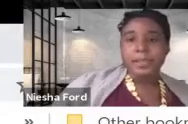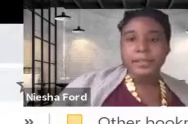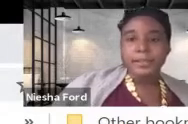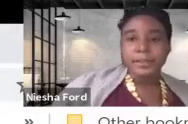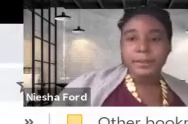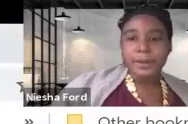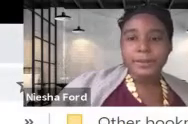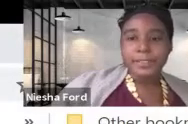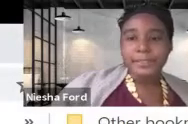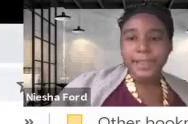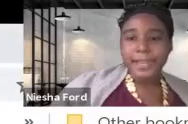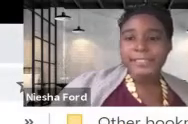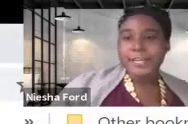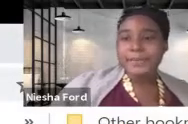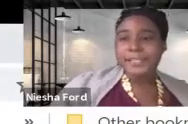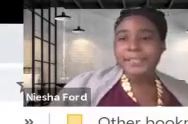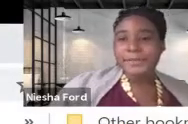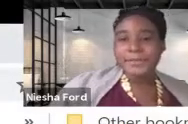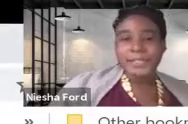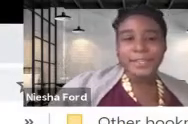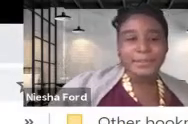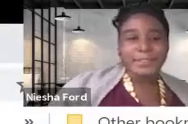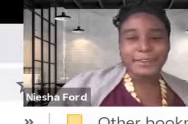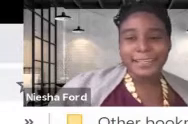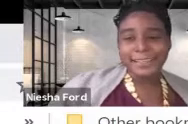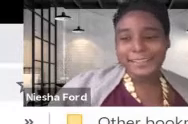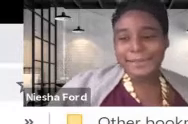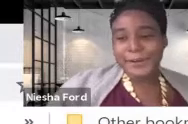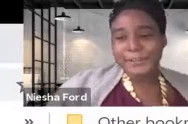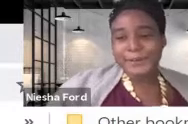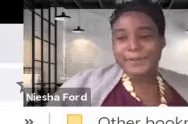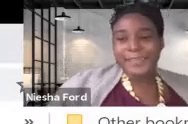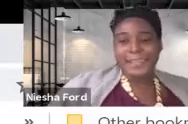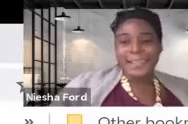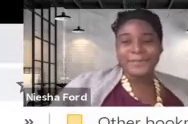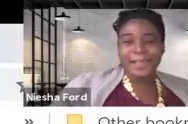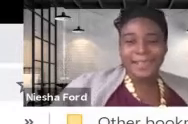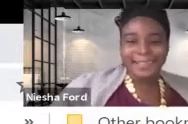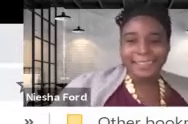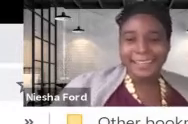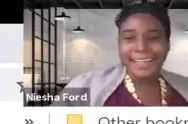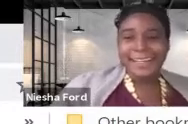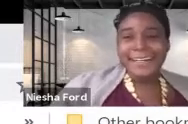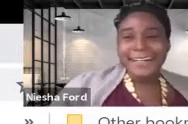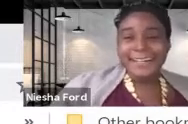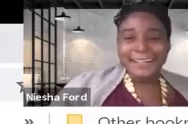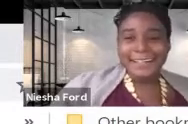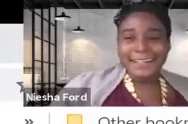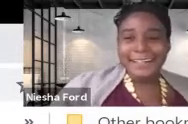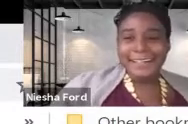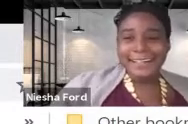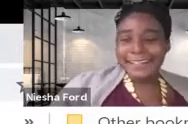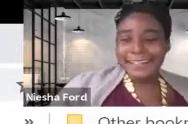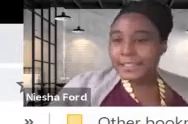Okay. Hello, everyone is back. I did not realize I was muted. I was talking to the first group that came back. Excuse me,